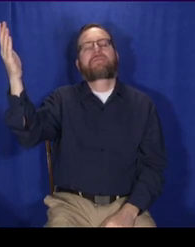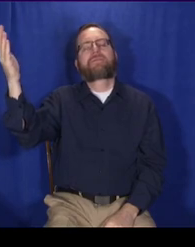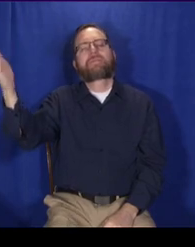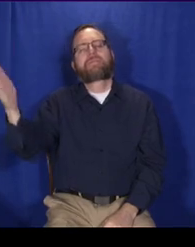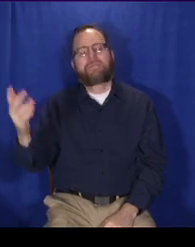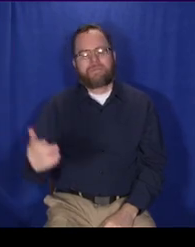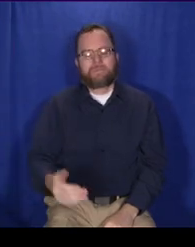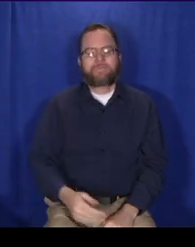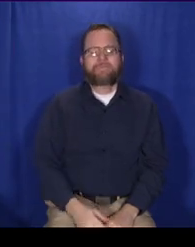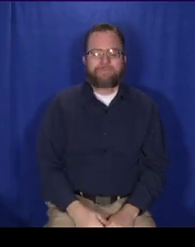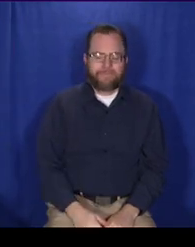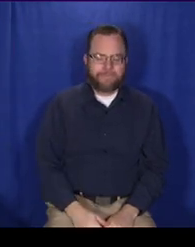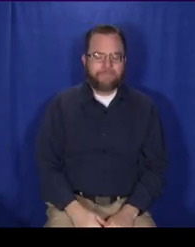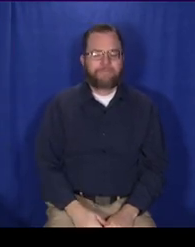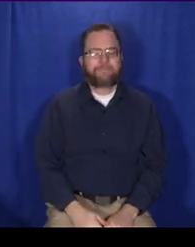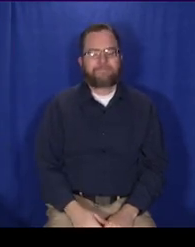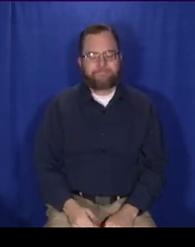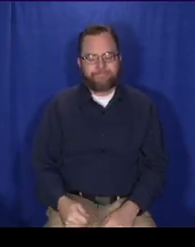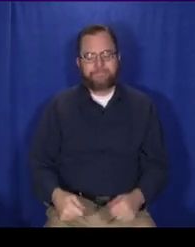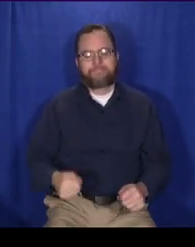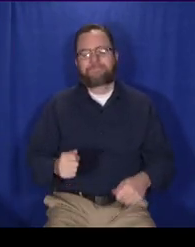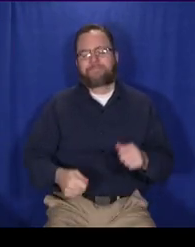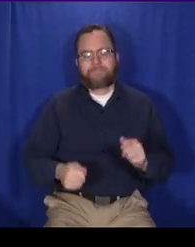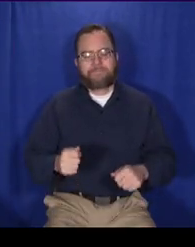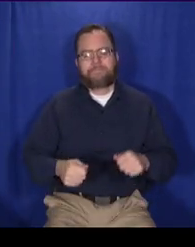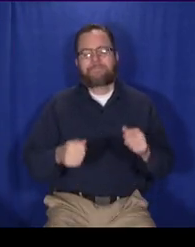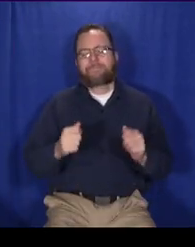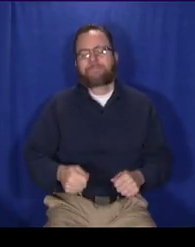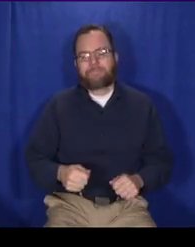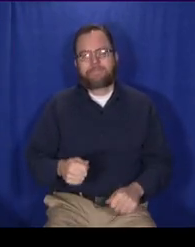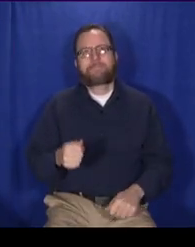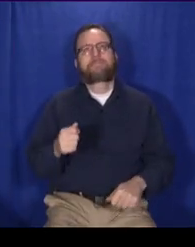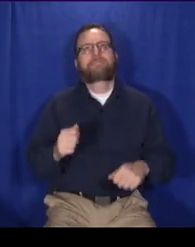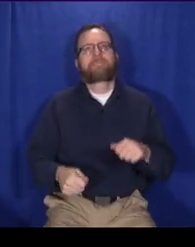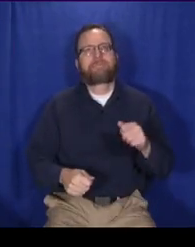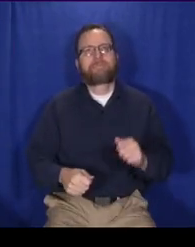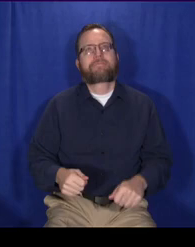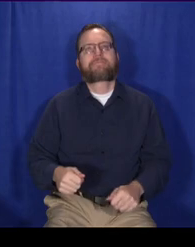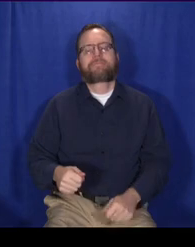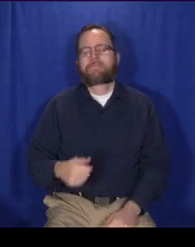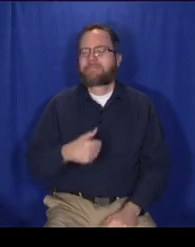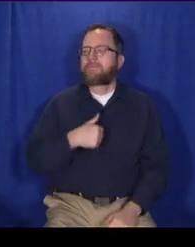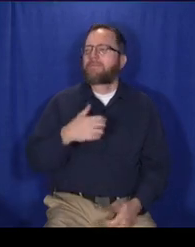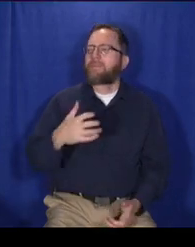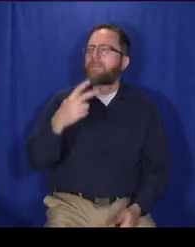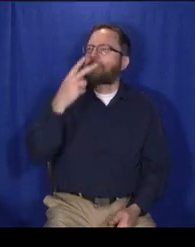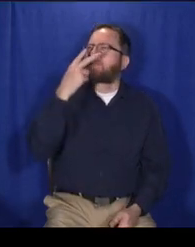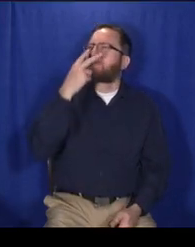I wanna see you lifted high.